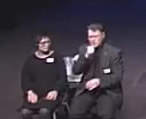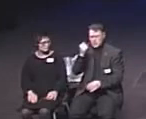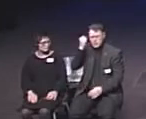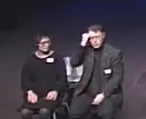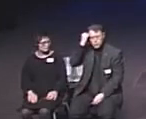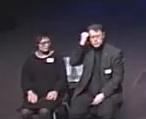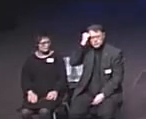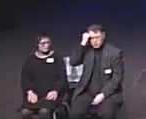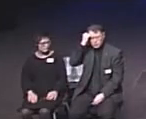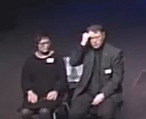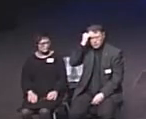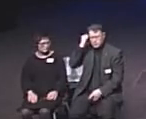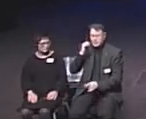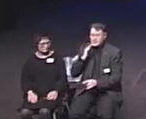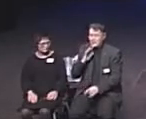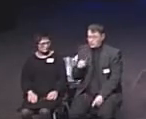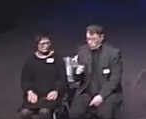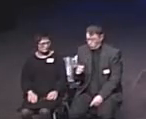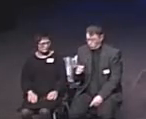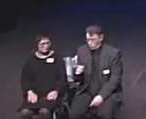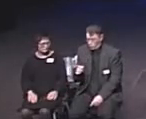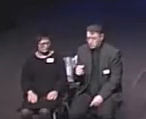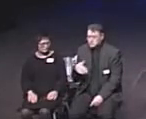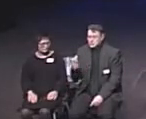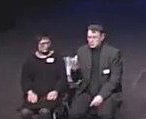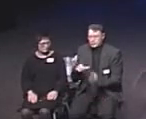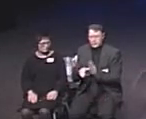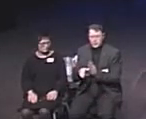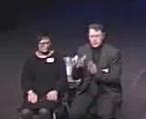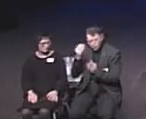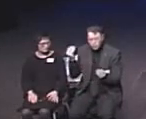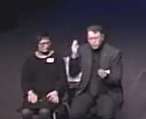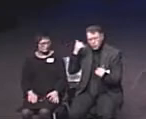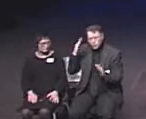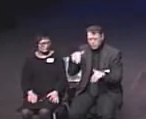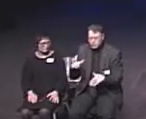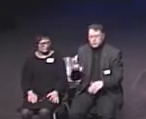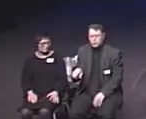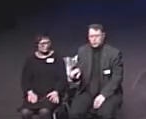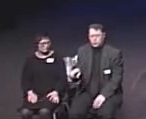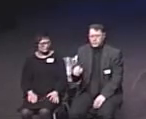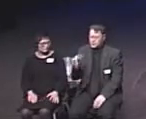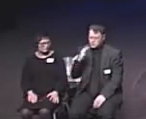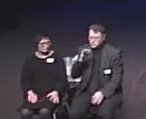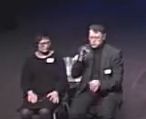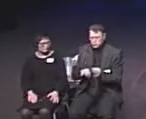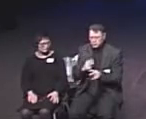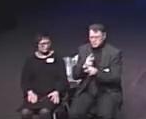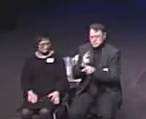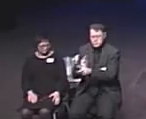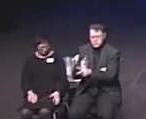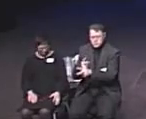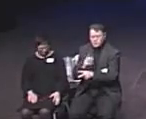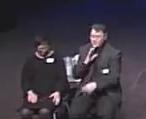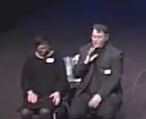remembering what you tell them from 1 second to the other. So we have to find ways to make sure that what